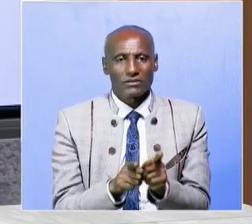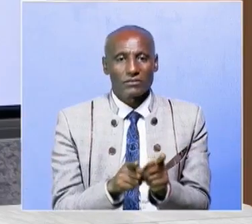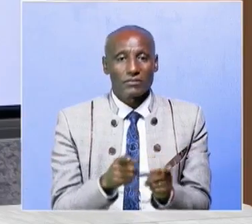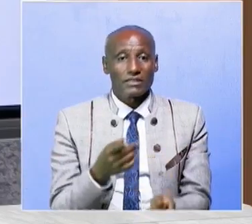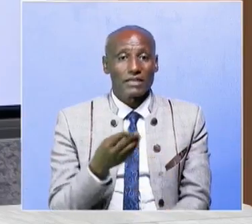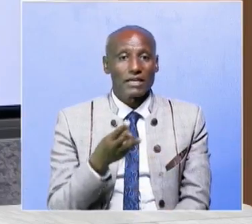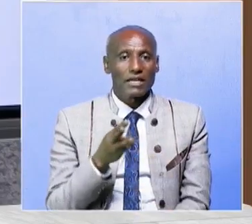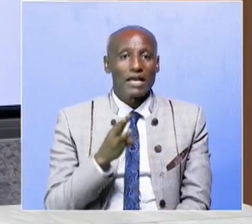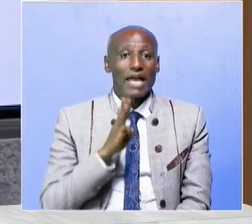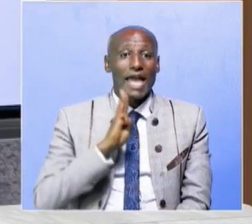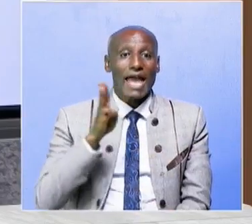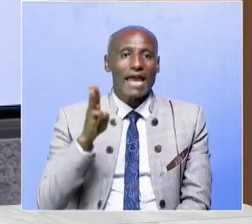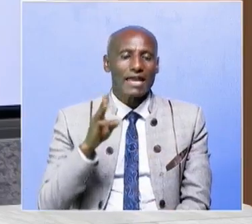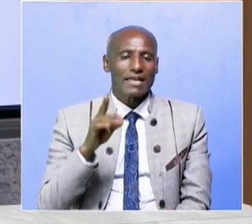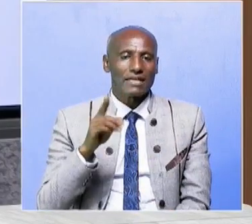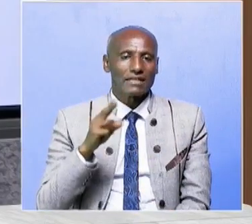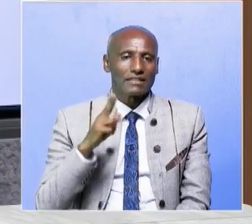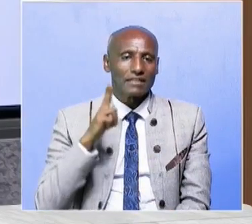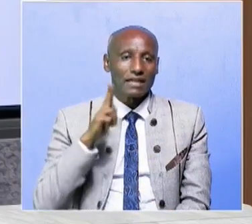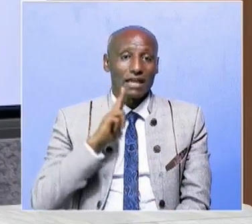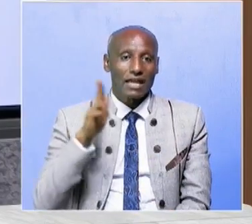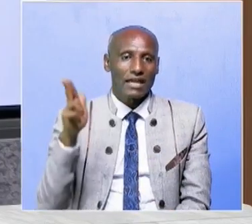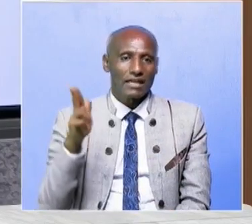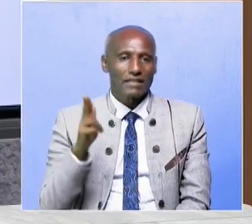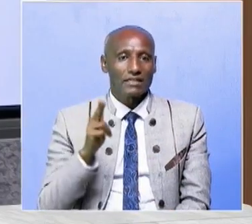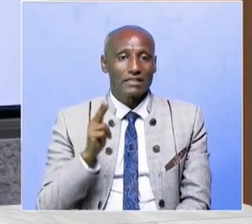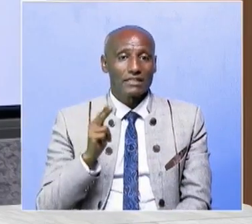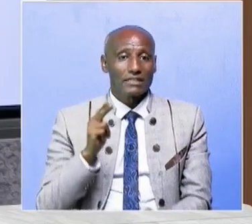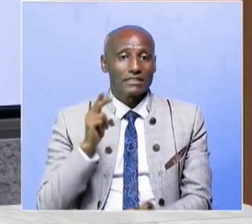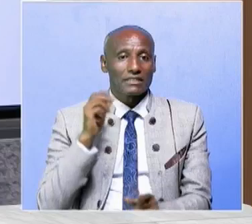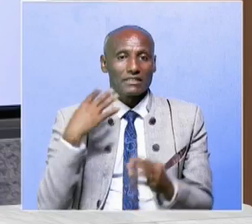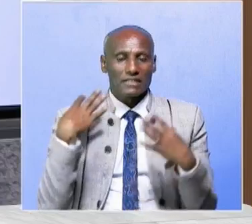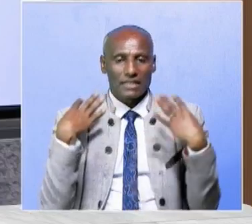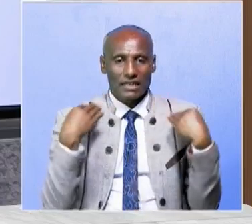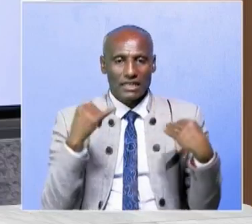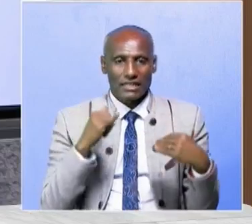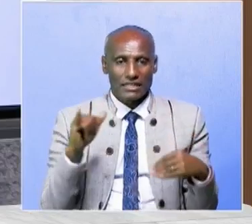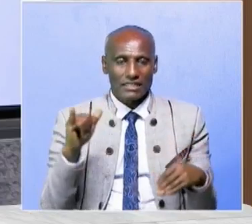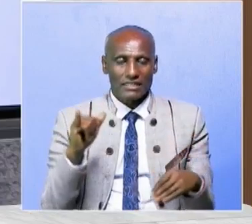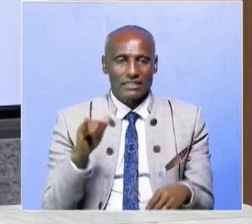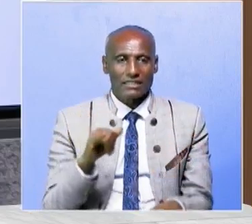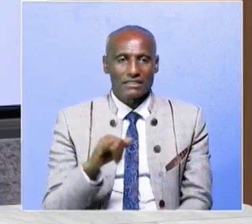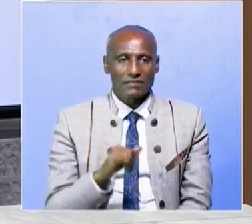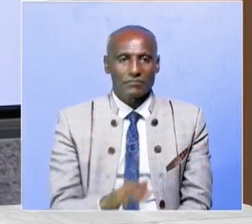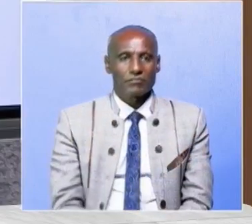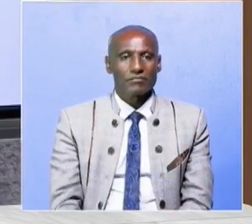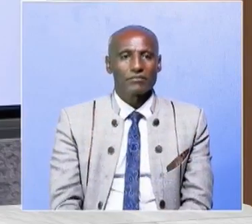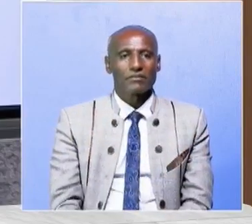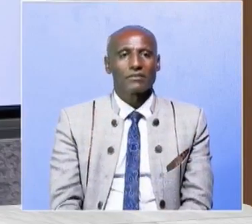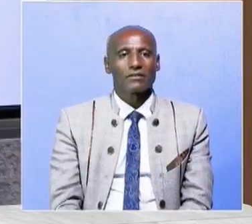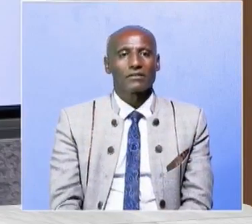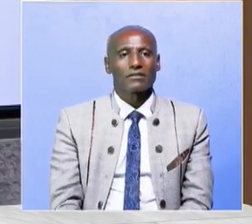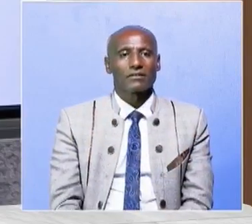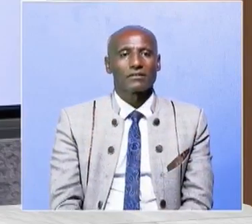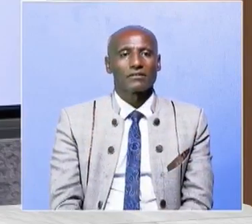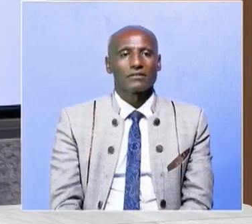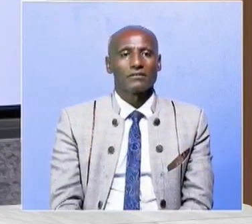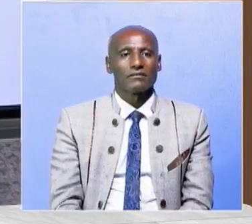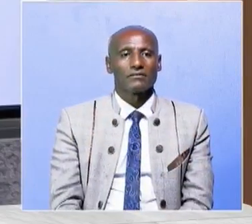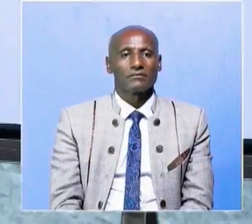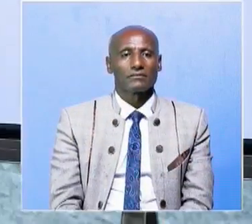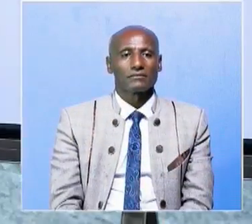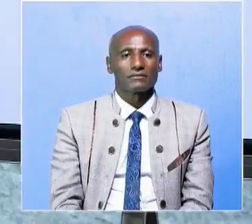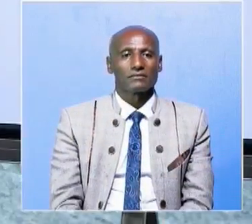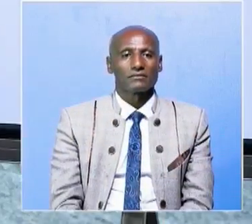hi. But greeting is one form of communication, right? So we begin